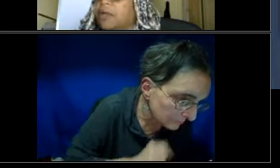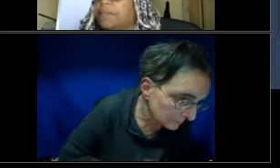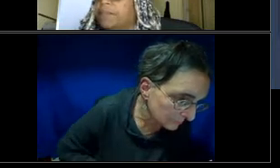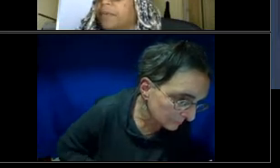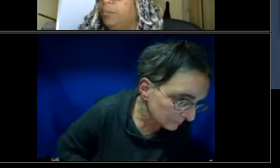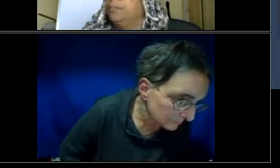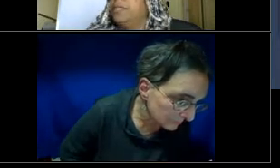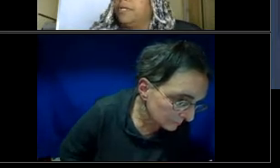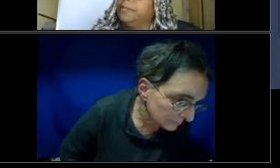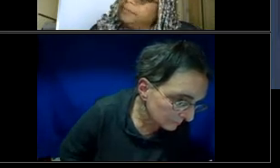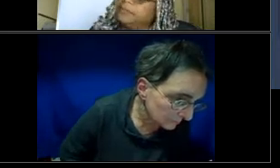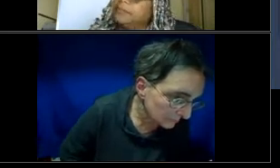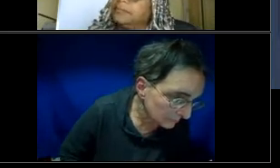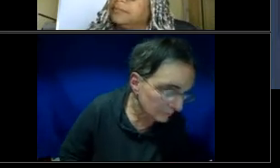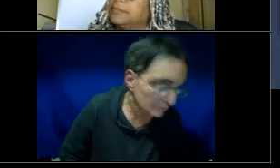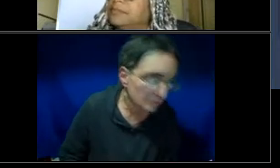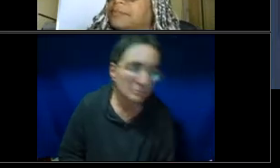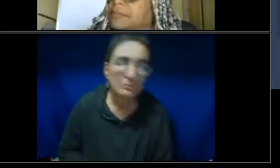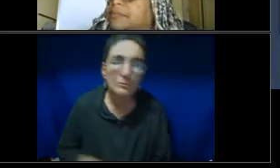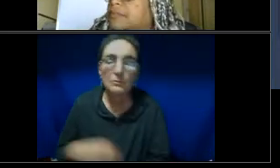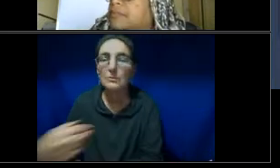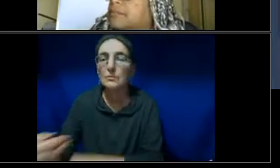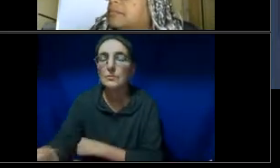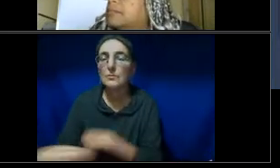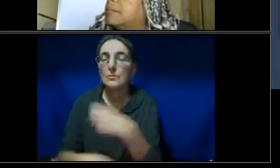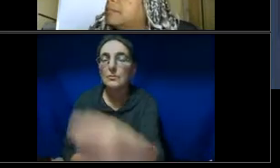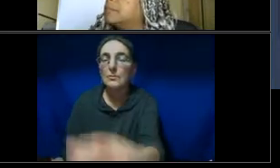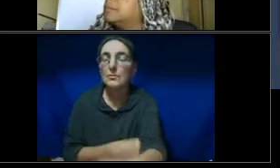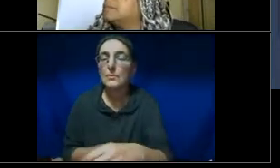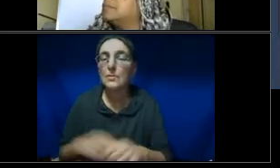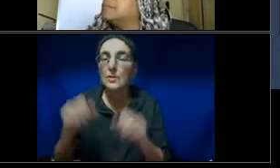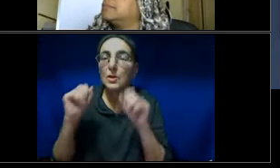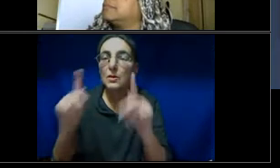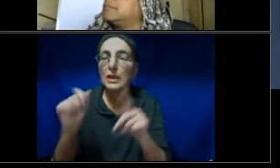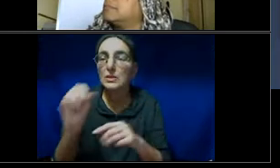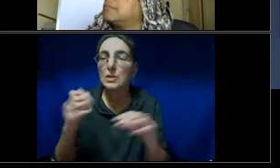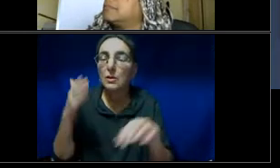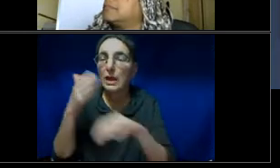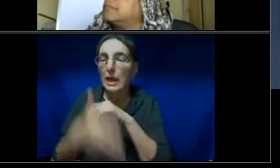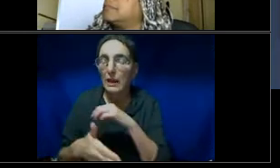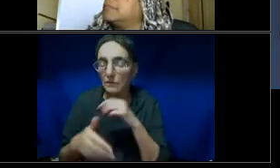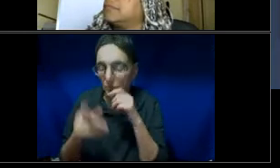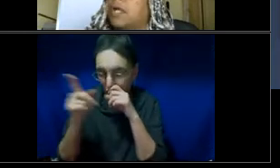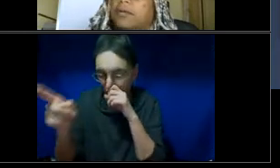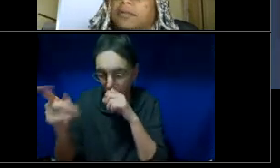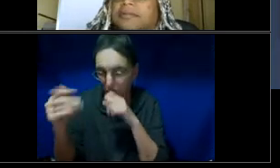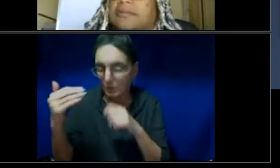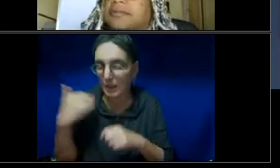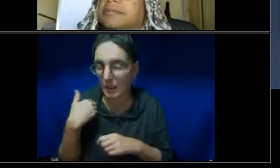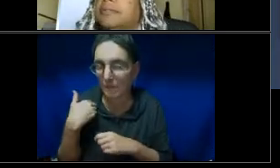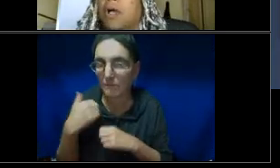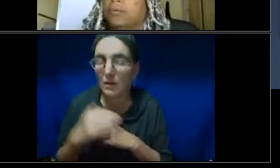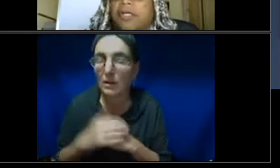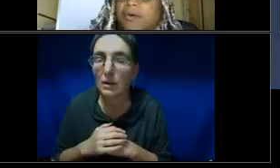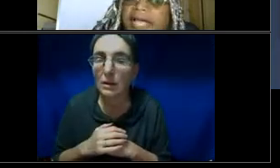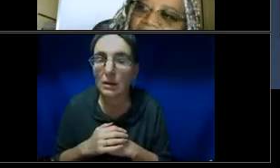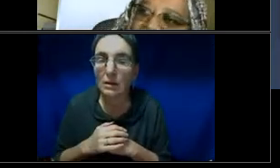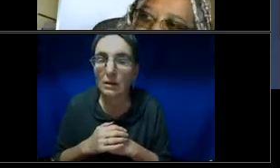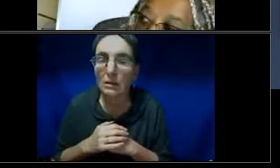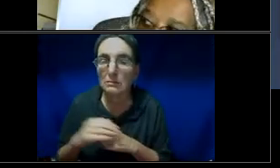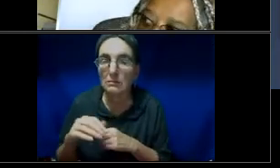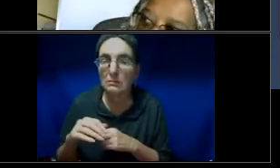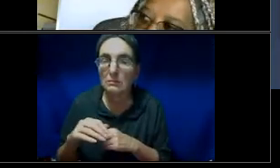Thank you. Okay, great. So sorry, Connor, after you, we'll have Leslie Sanders offer a comment. Oh, go